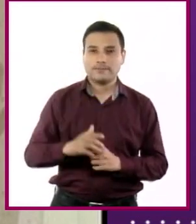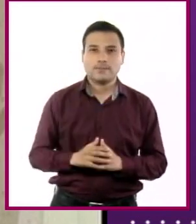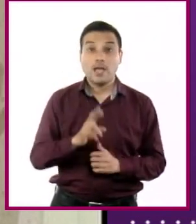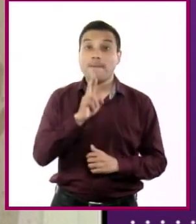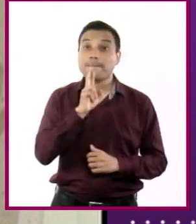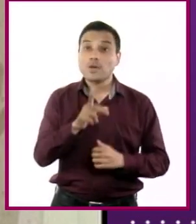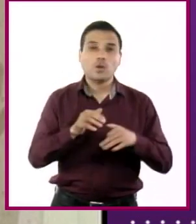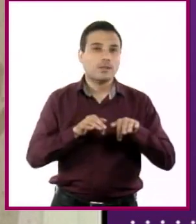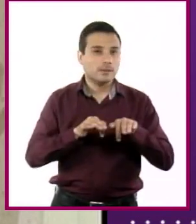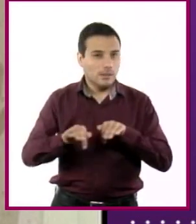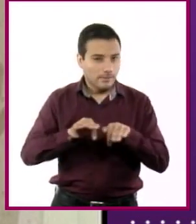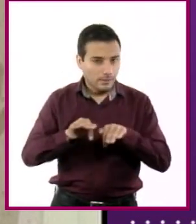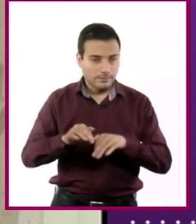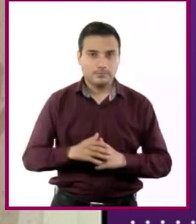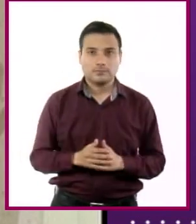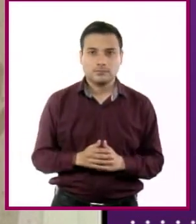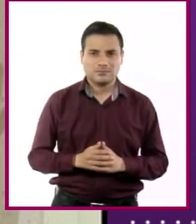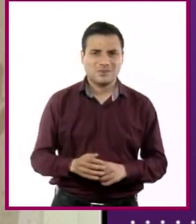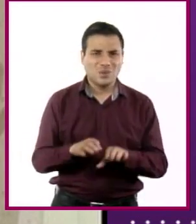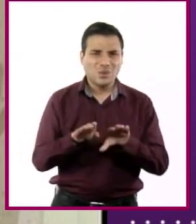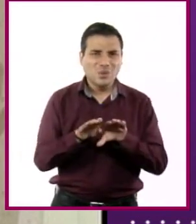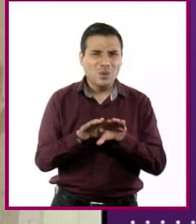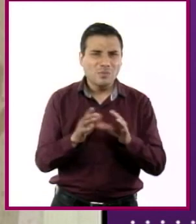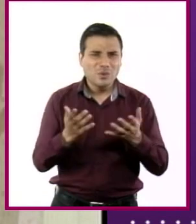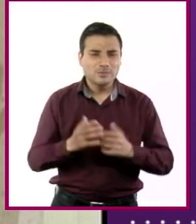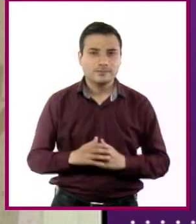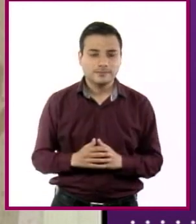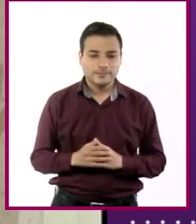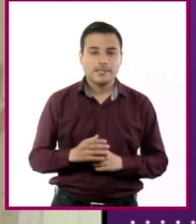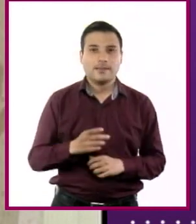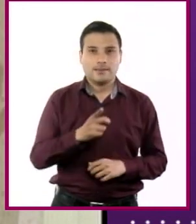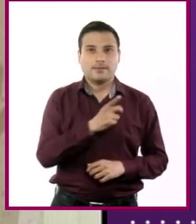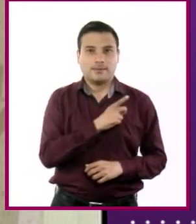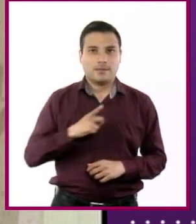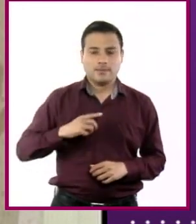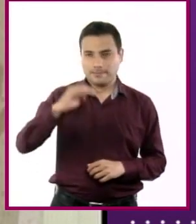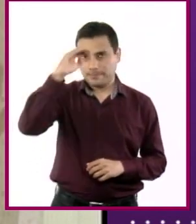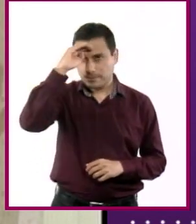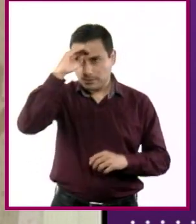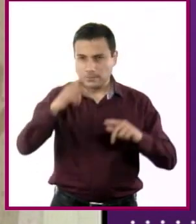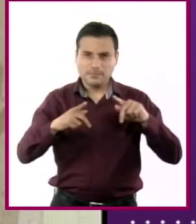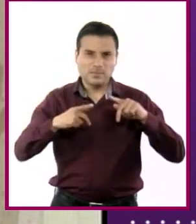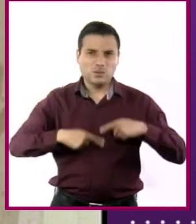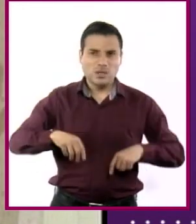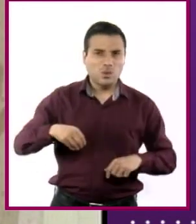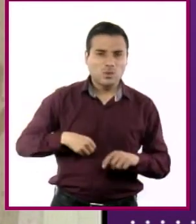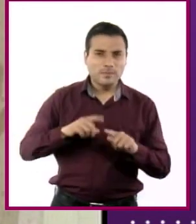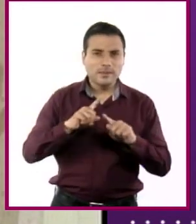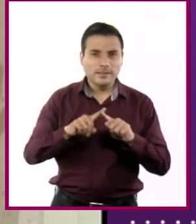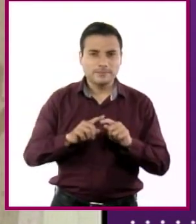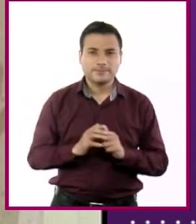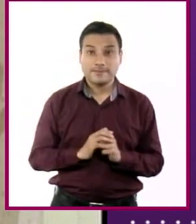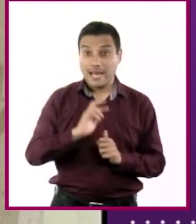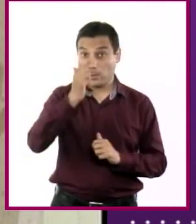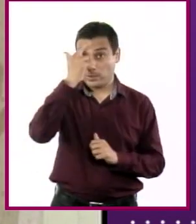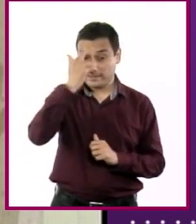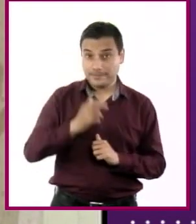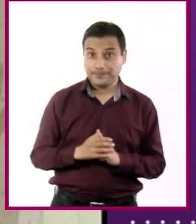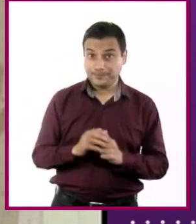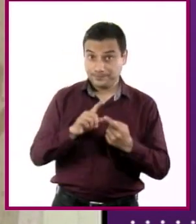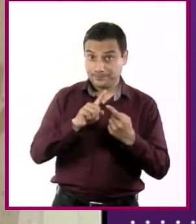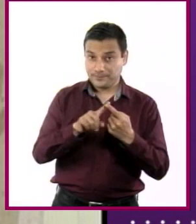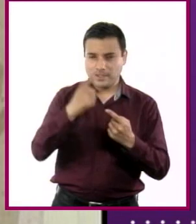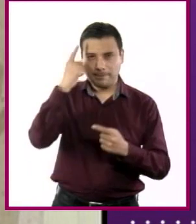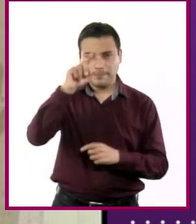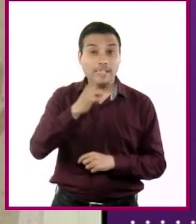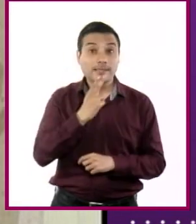work. But how? You will think about suspects. No olvides que la forma will sirve